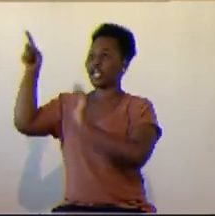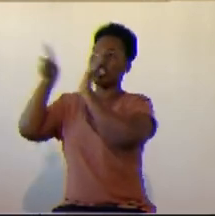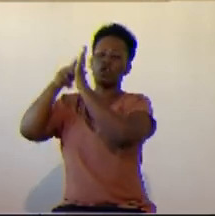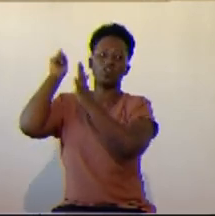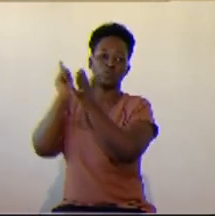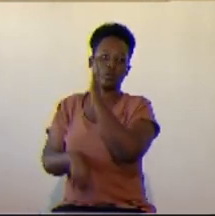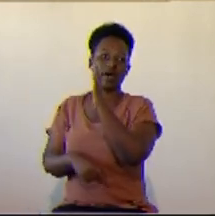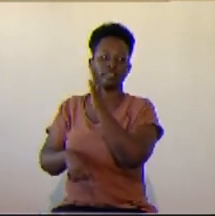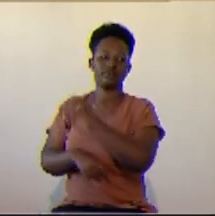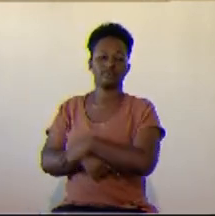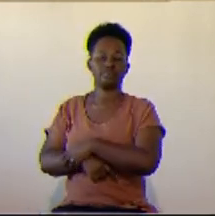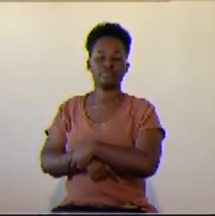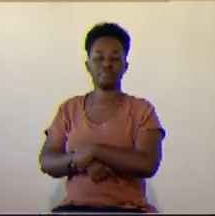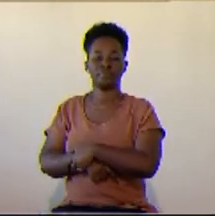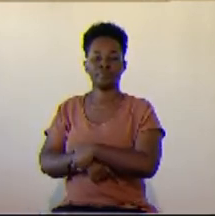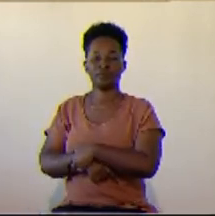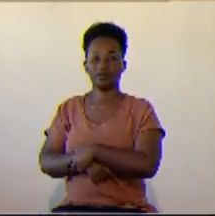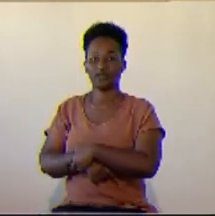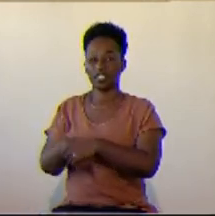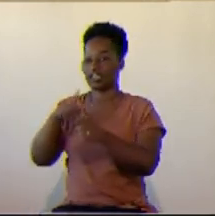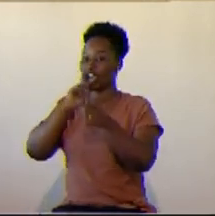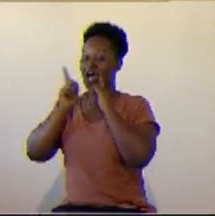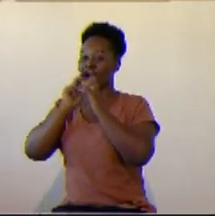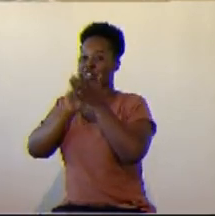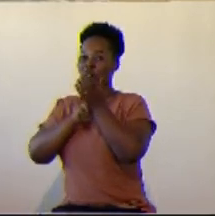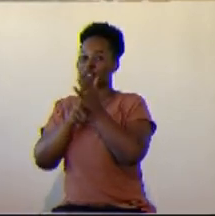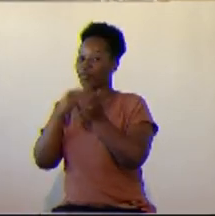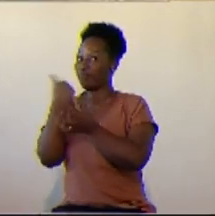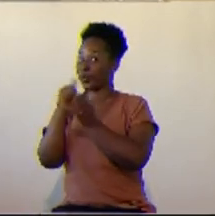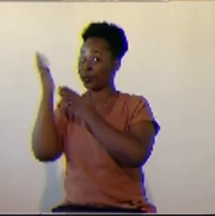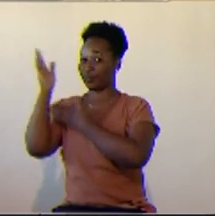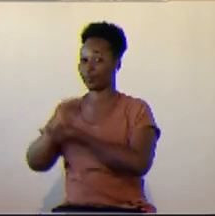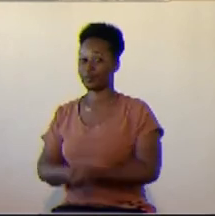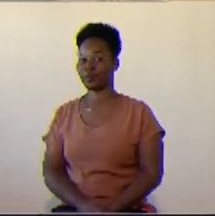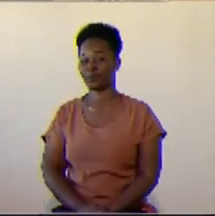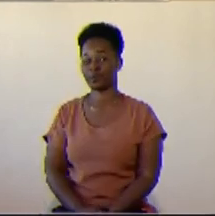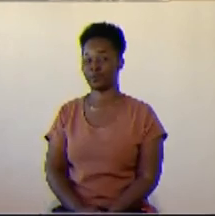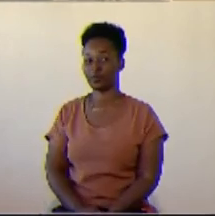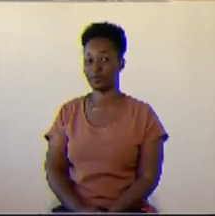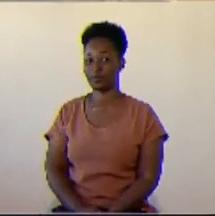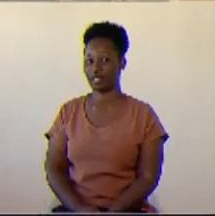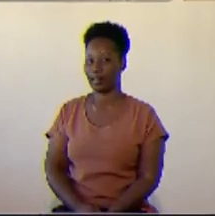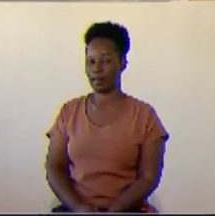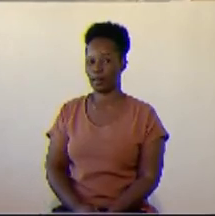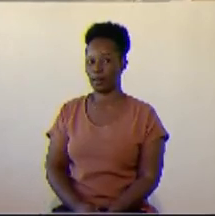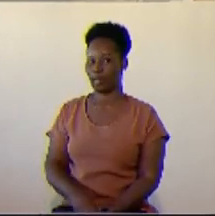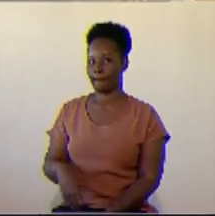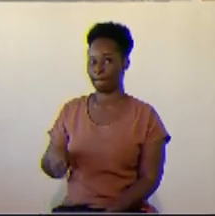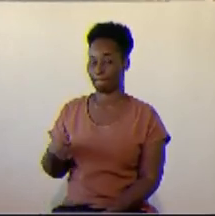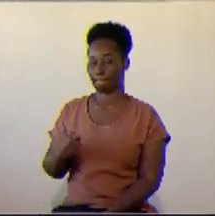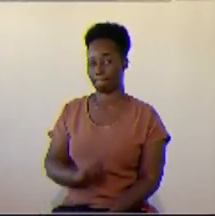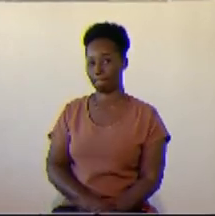color also to blue. Okay. This is going to be rho, but this is for B, then